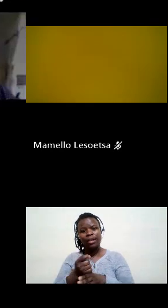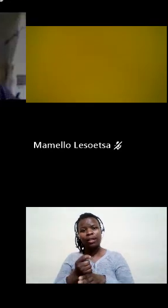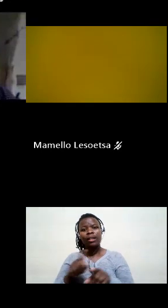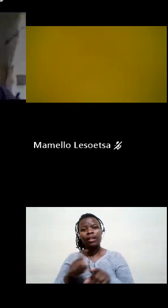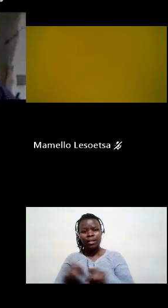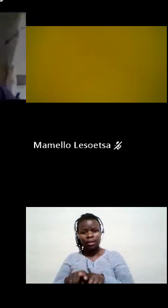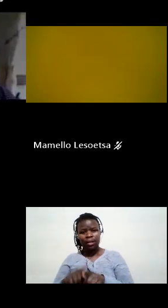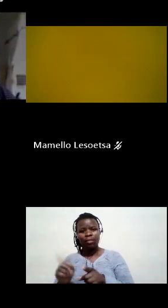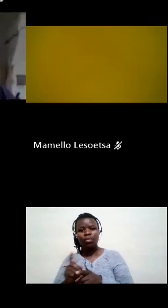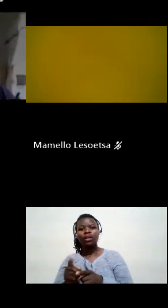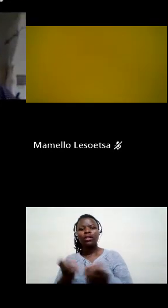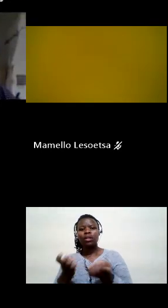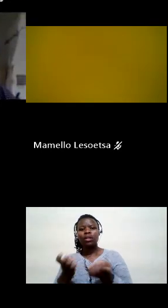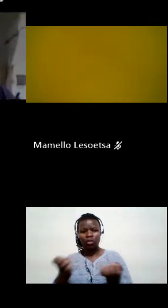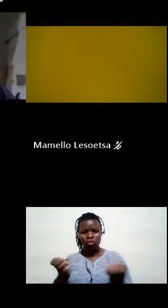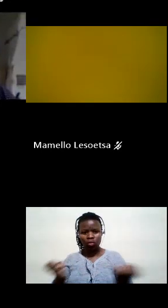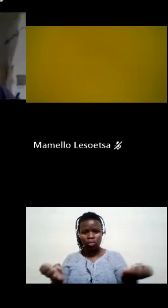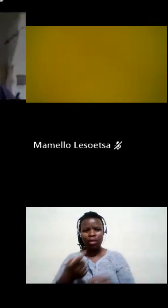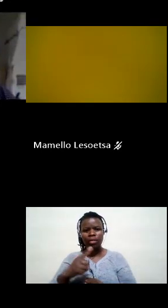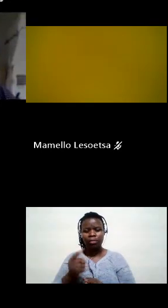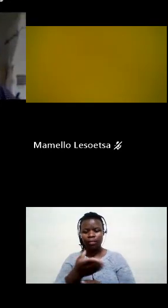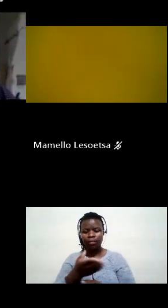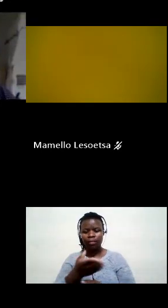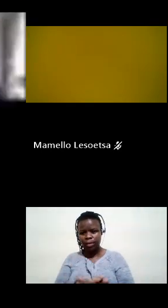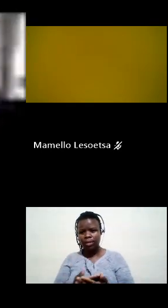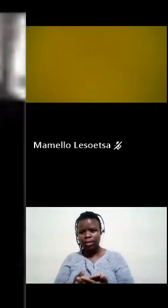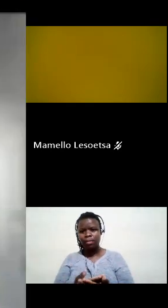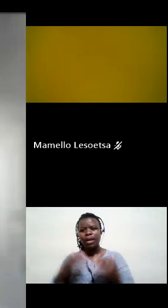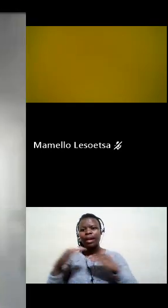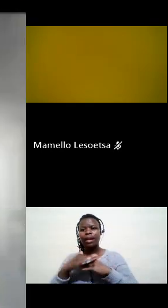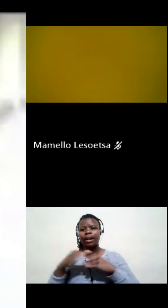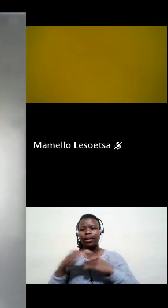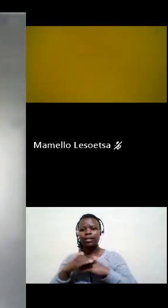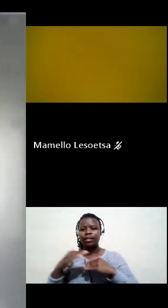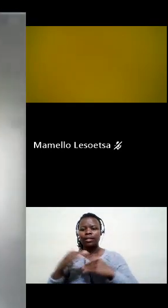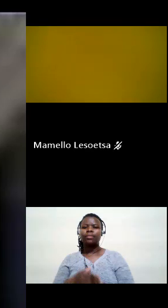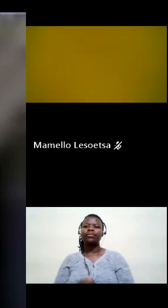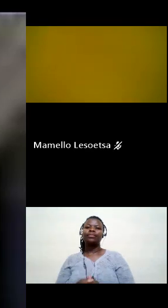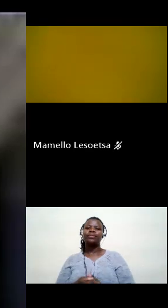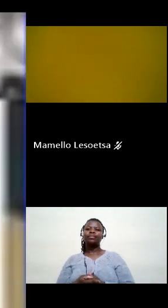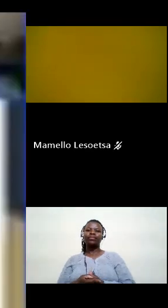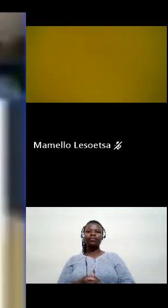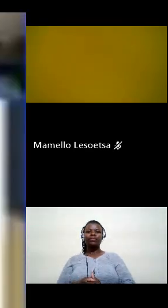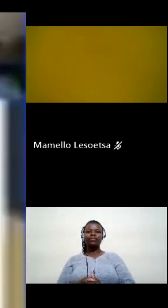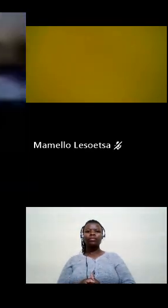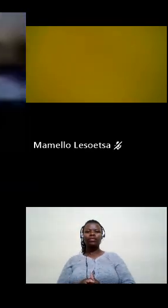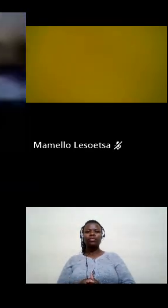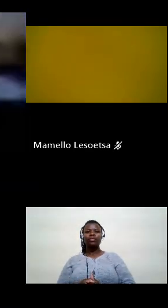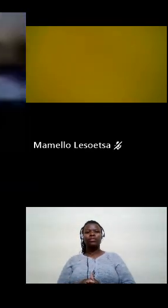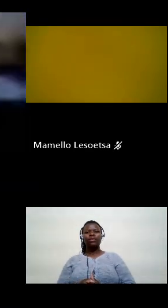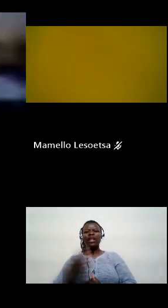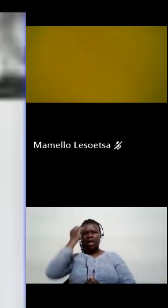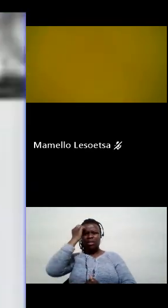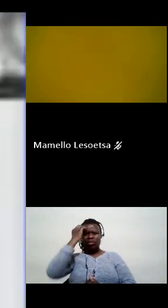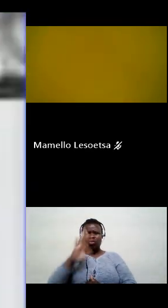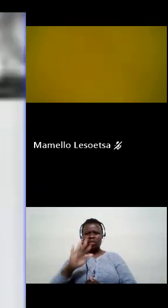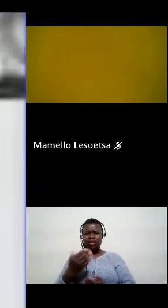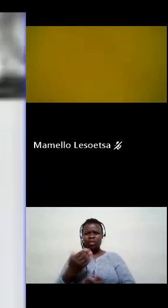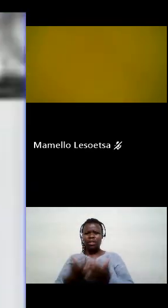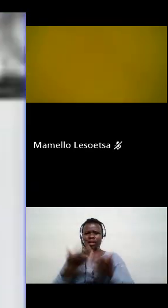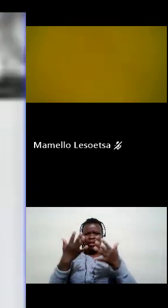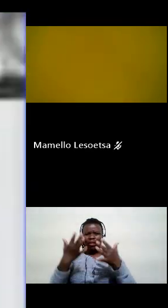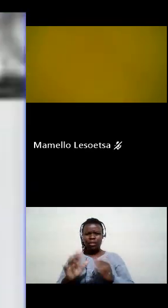everyone. All right, let me go to Kofi's. I don't know if we're able to finish it, but let's see. Yeah.